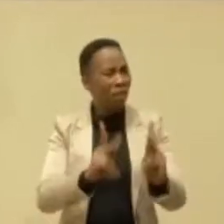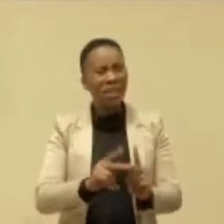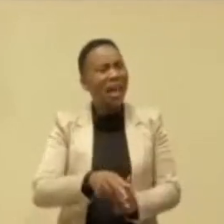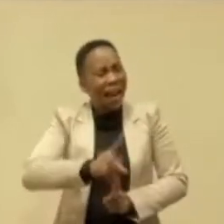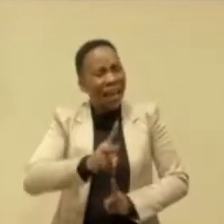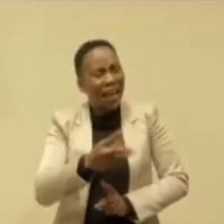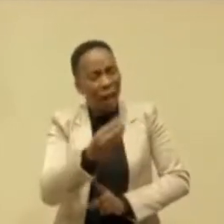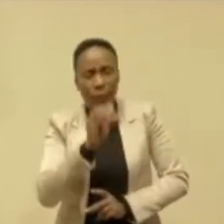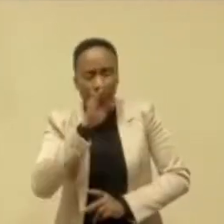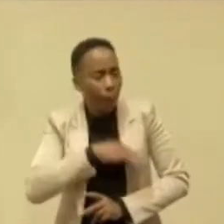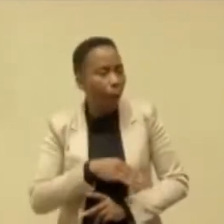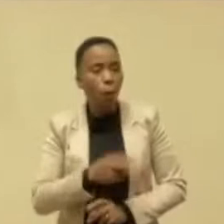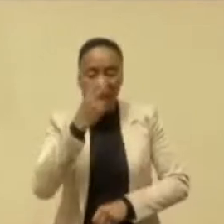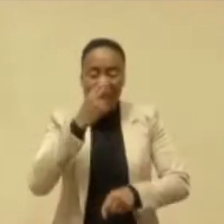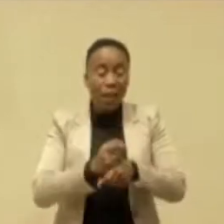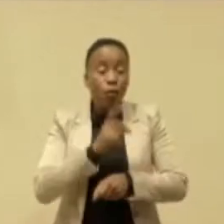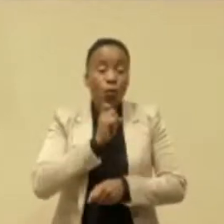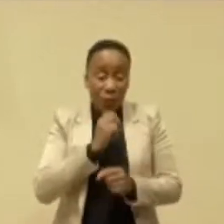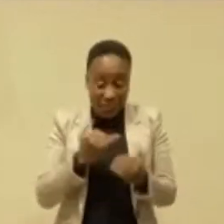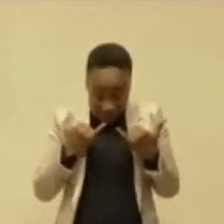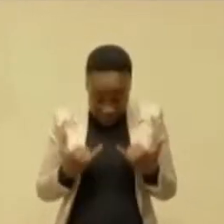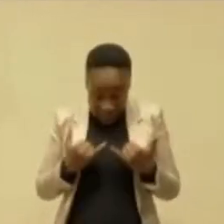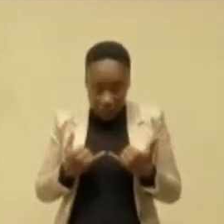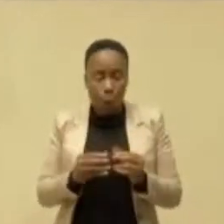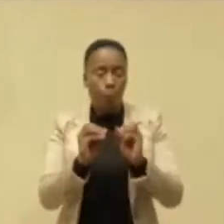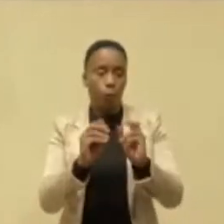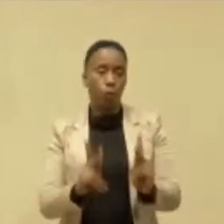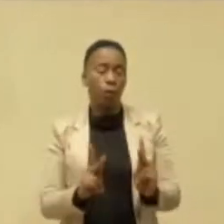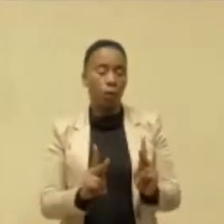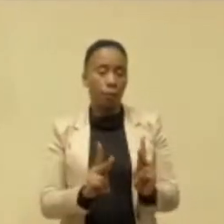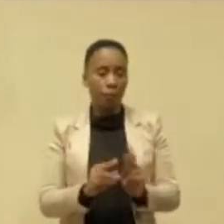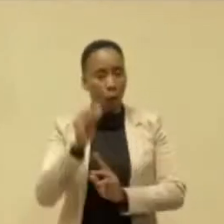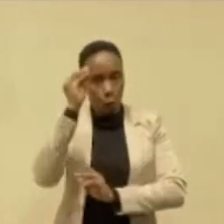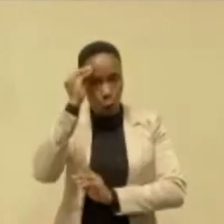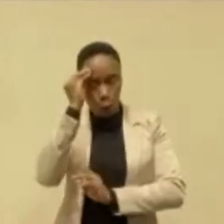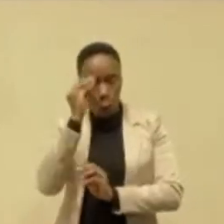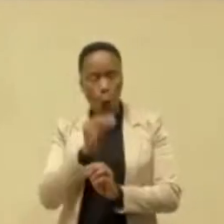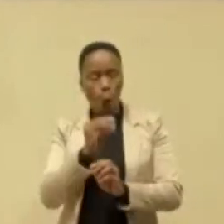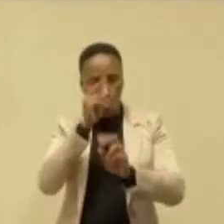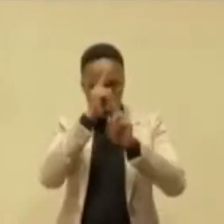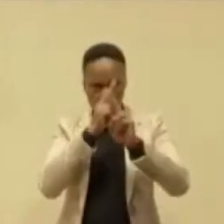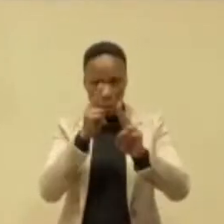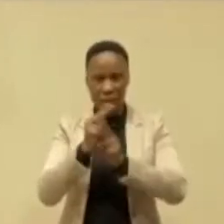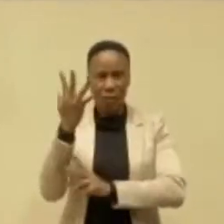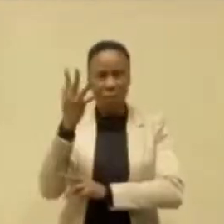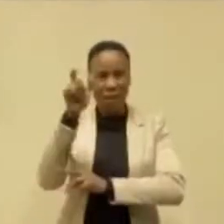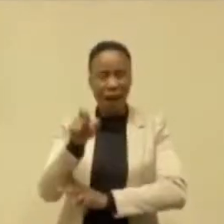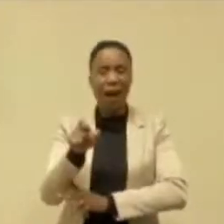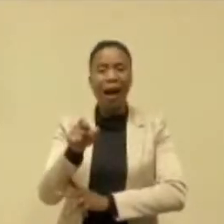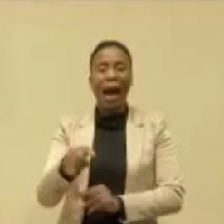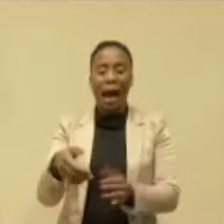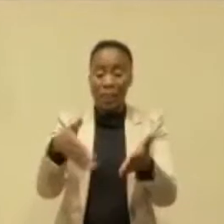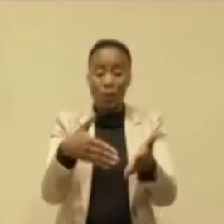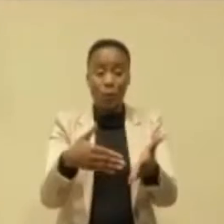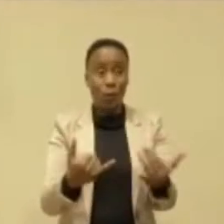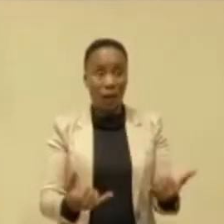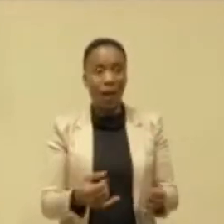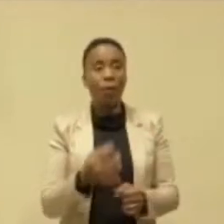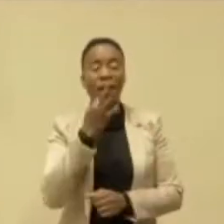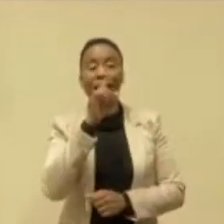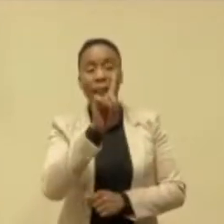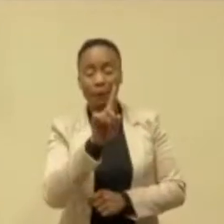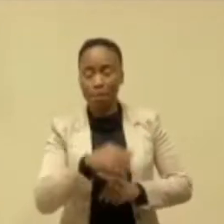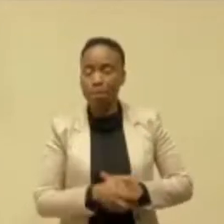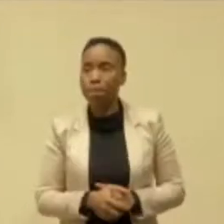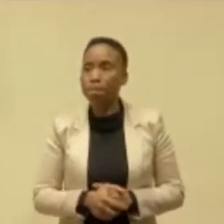we must utilize this opportunity you know the honorable speaker in absentia said uh in in